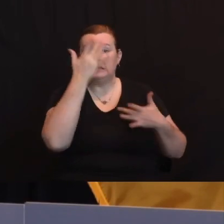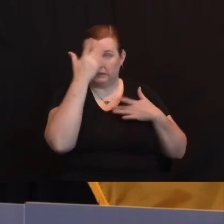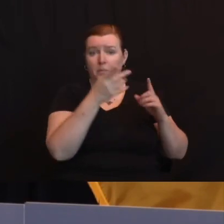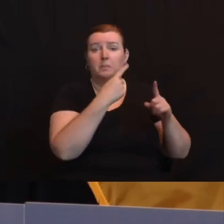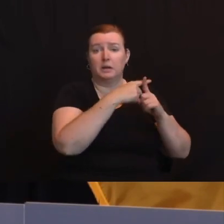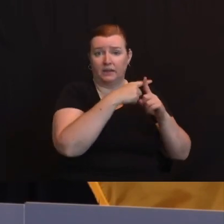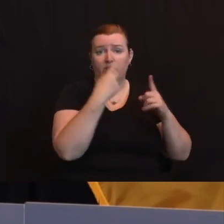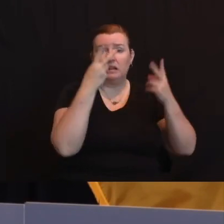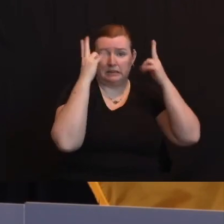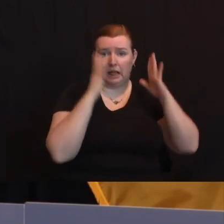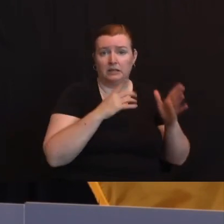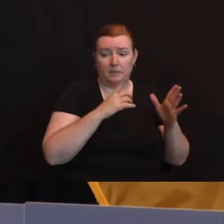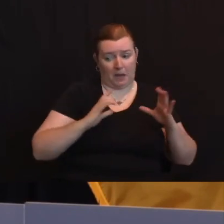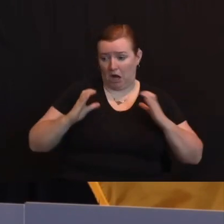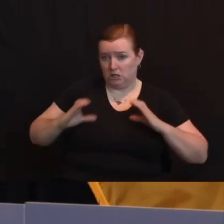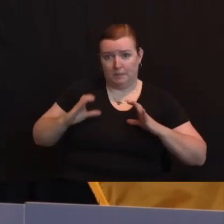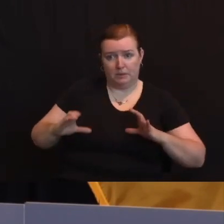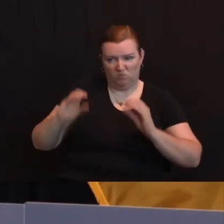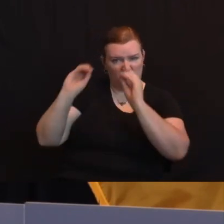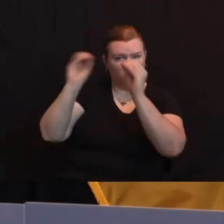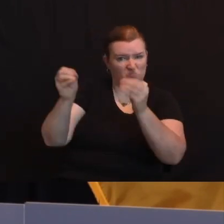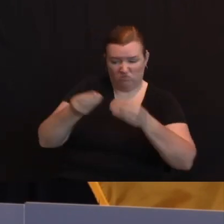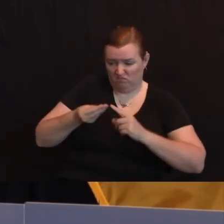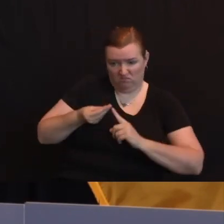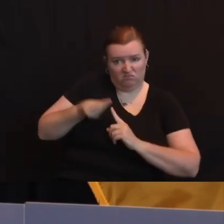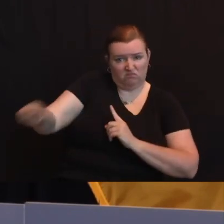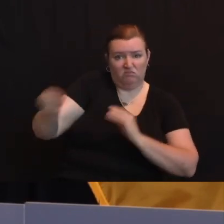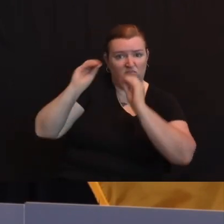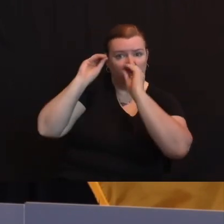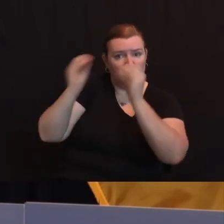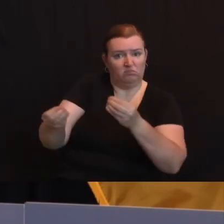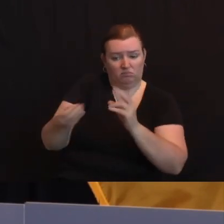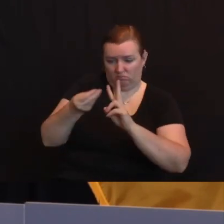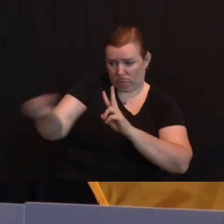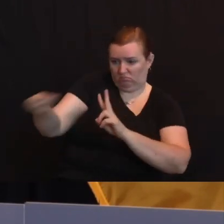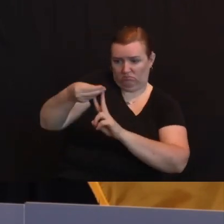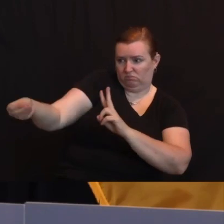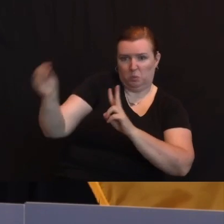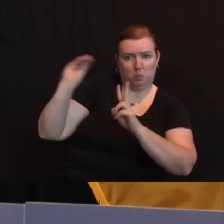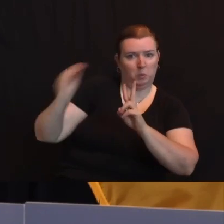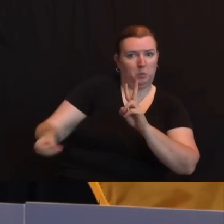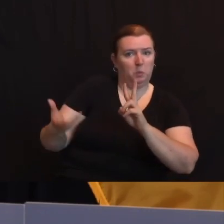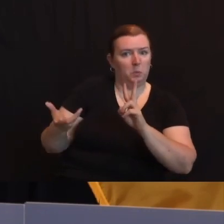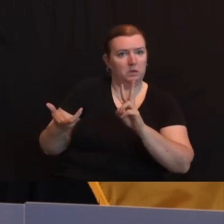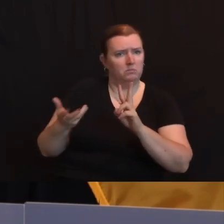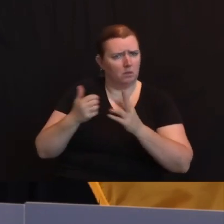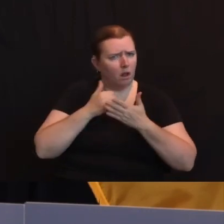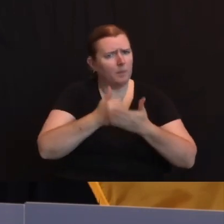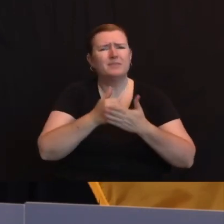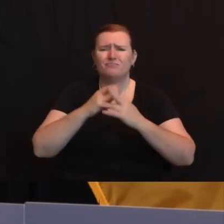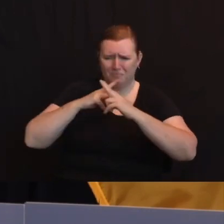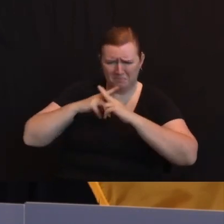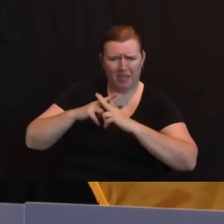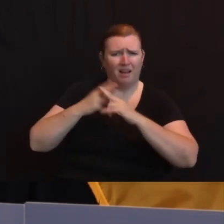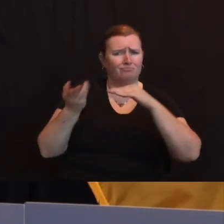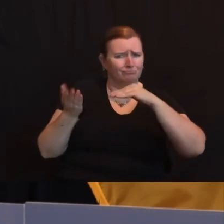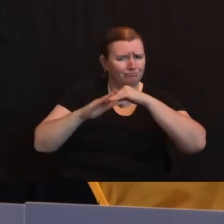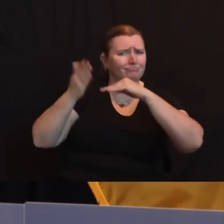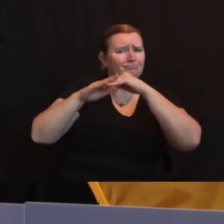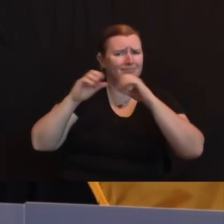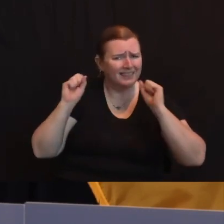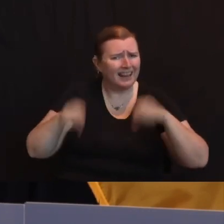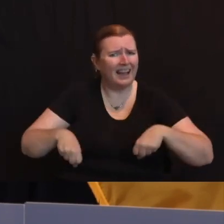those individuals got ill. So we have tools right now that will help mitigate against increases in COVID-19 spread.